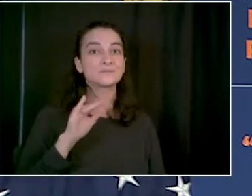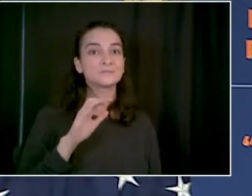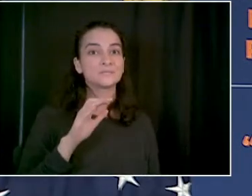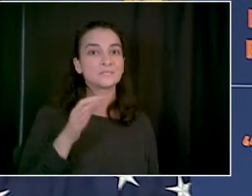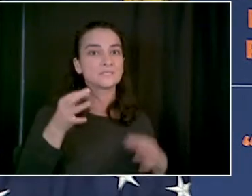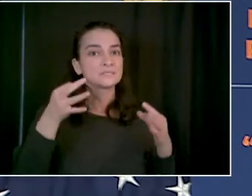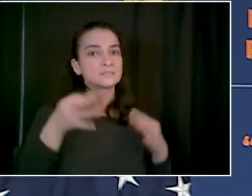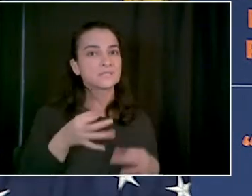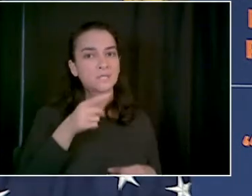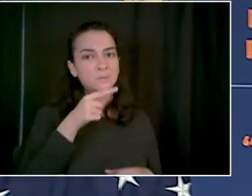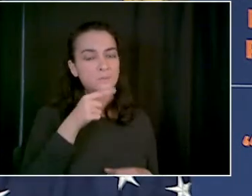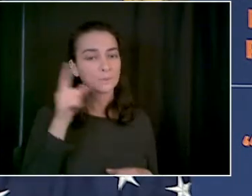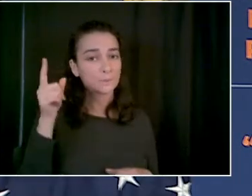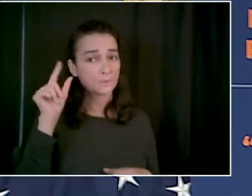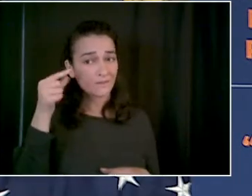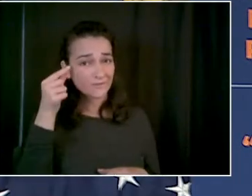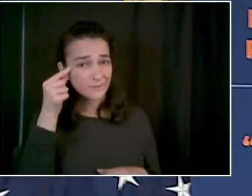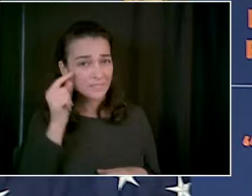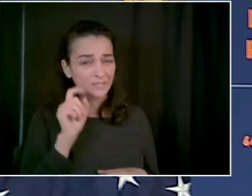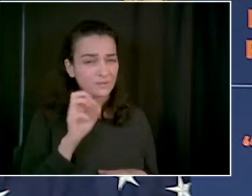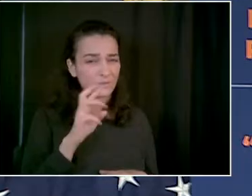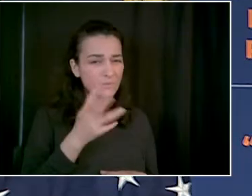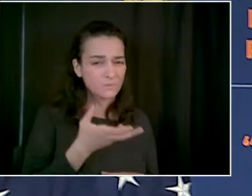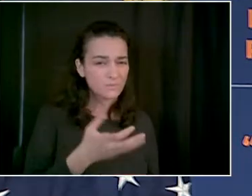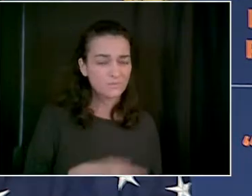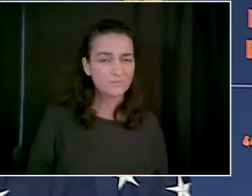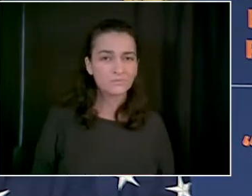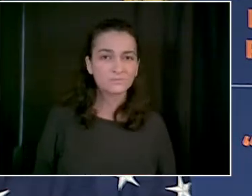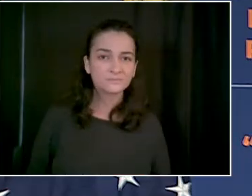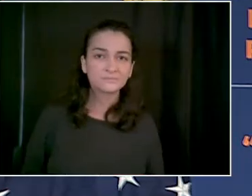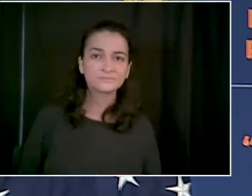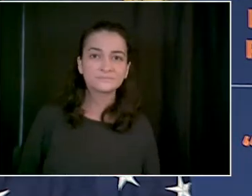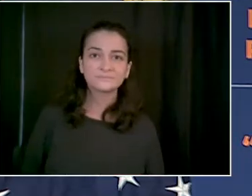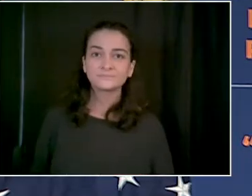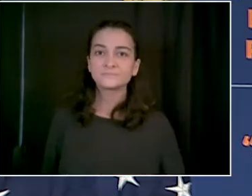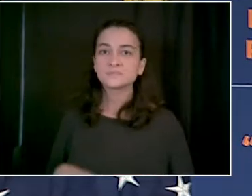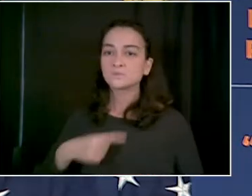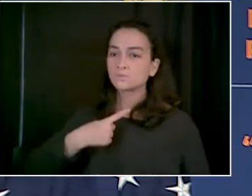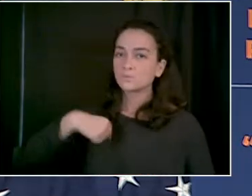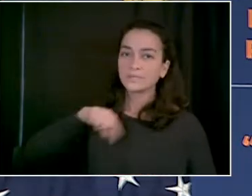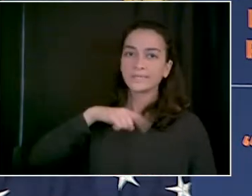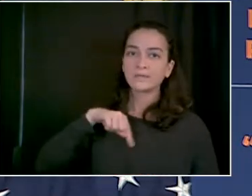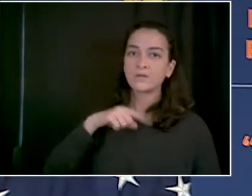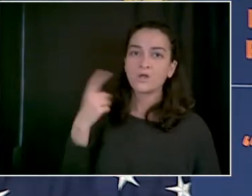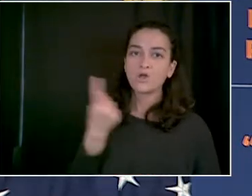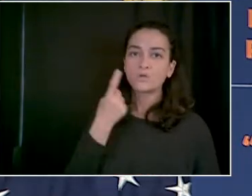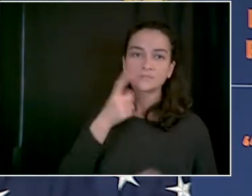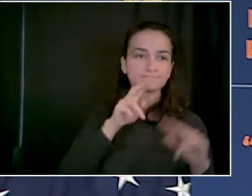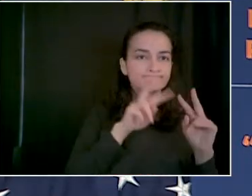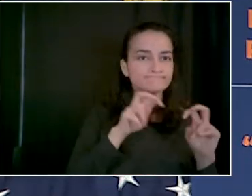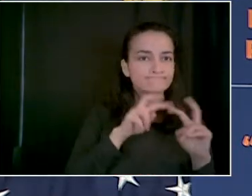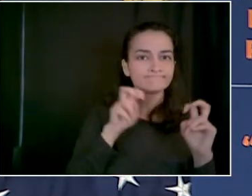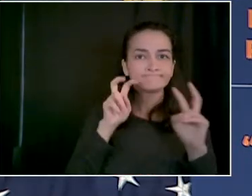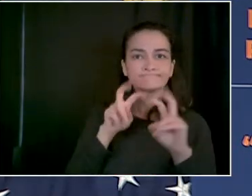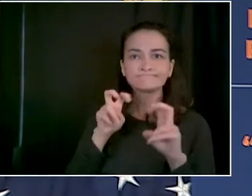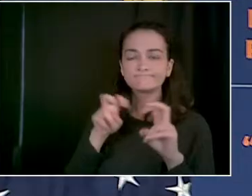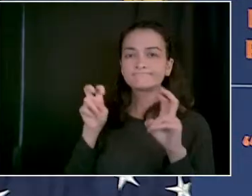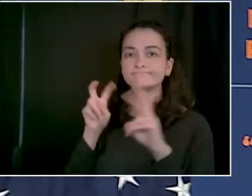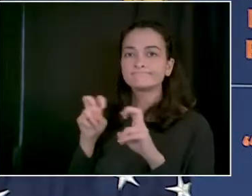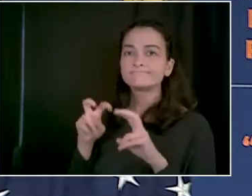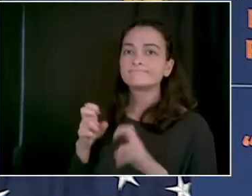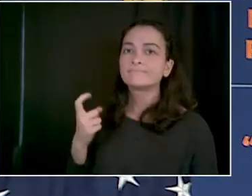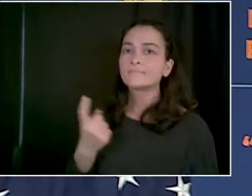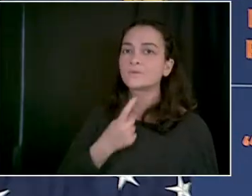week also. We did an analysis with all that's going on would this impact public safety, and we wanted to do